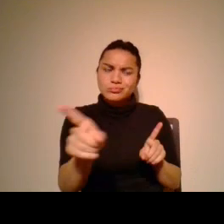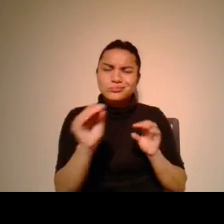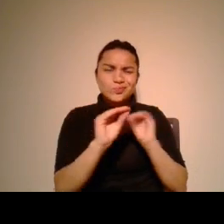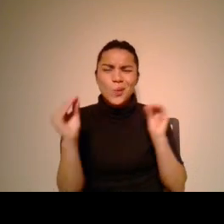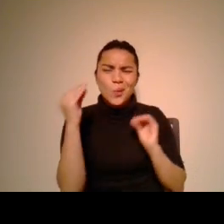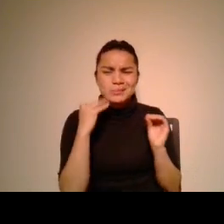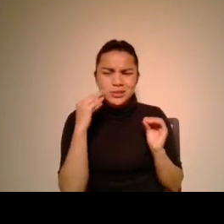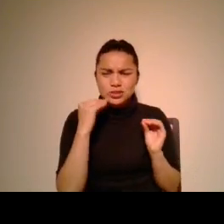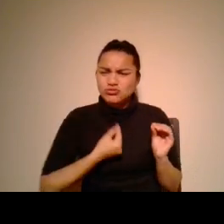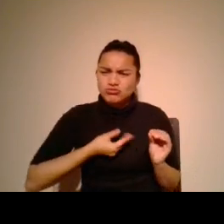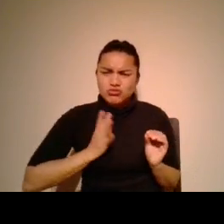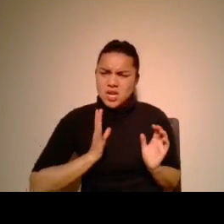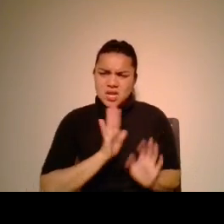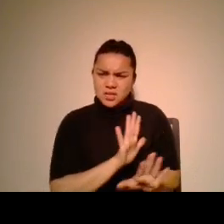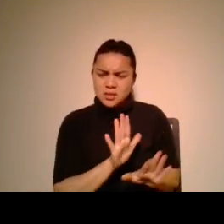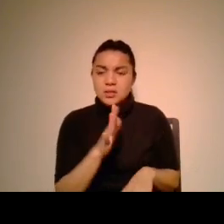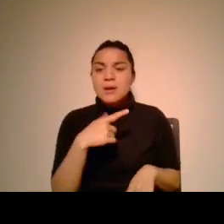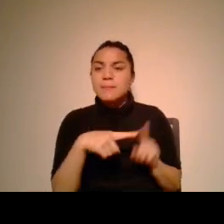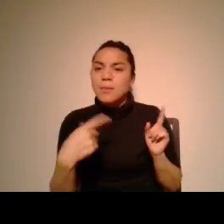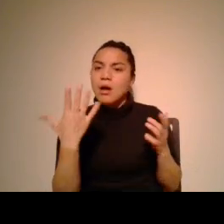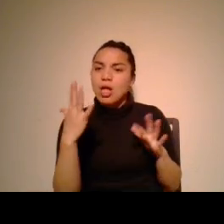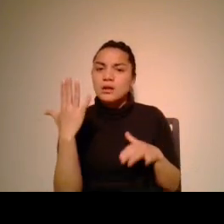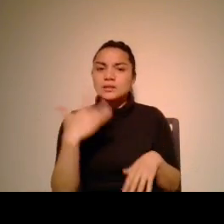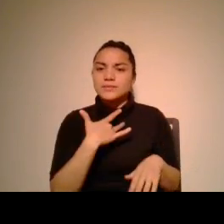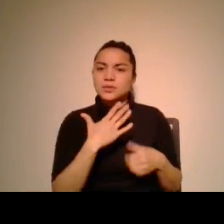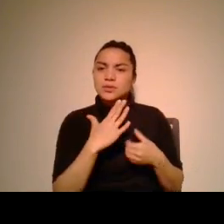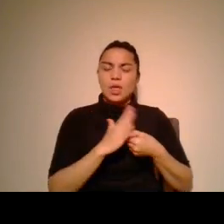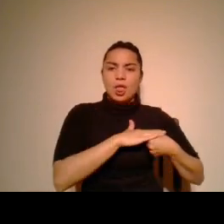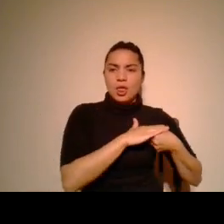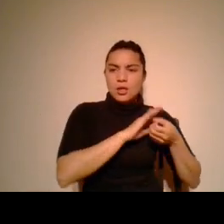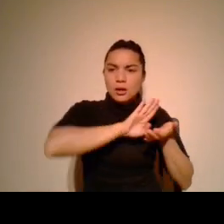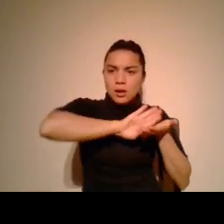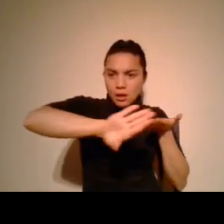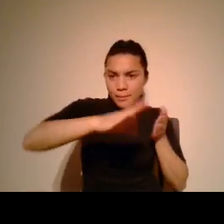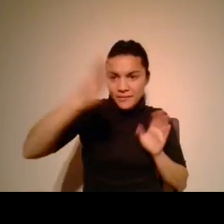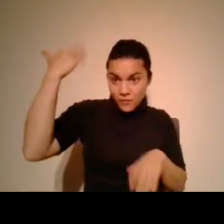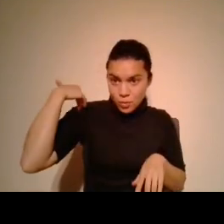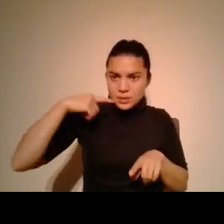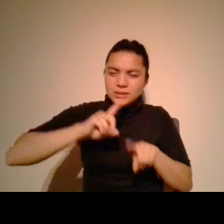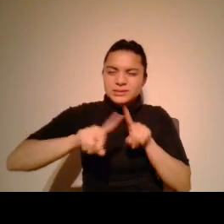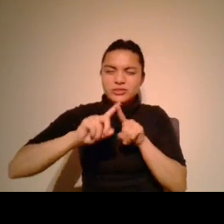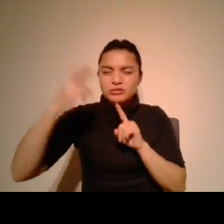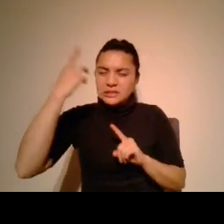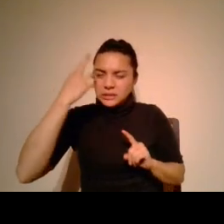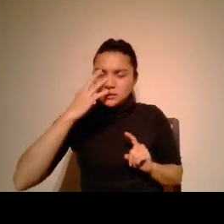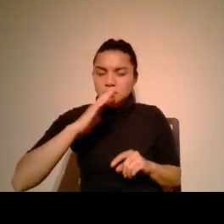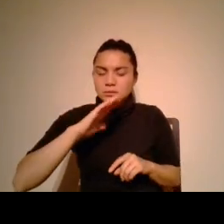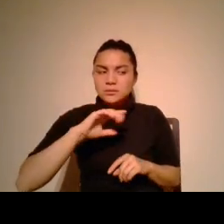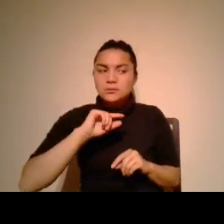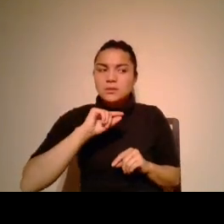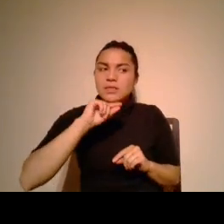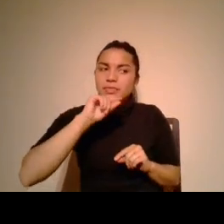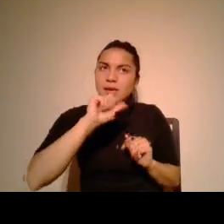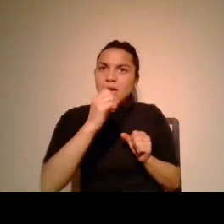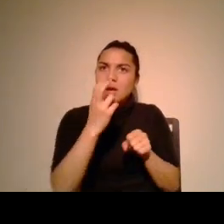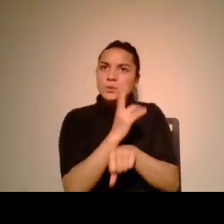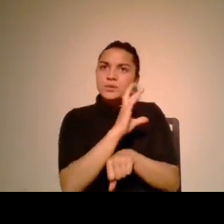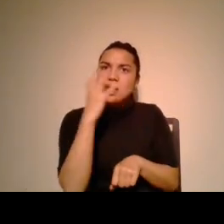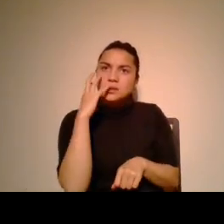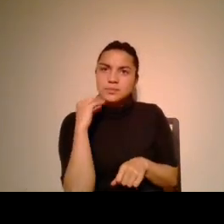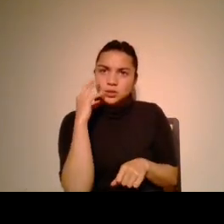do have experience with prejudice on other sort of dimensions, will be able to sort of use their